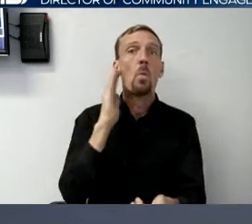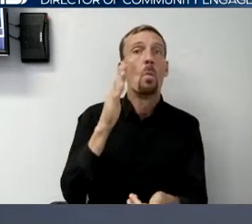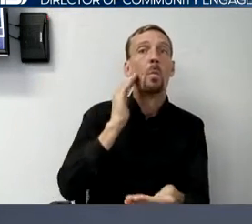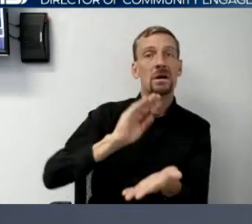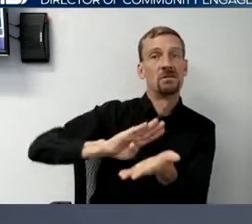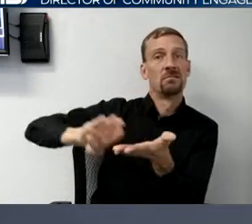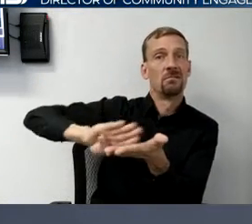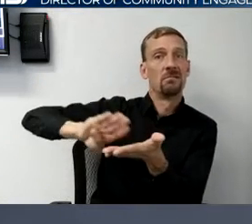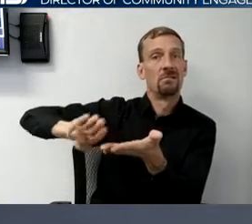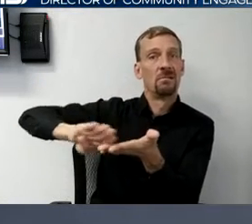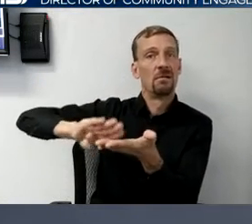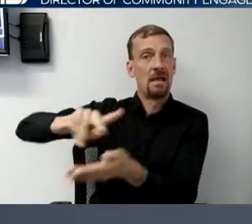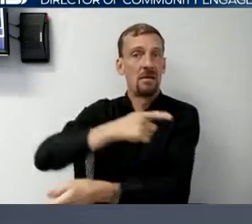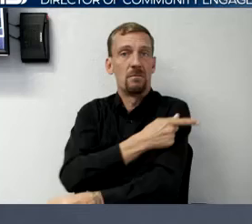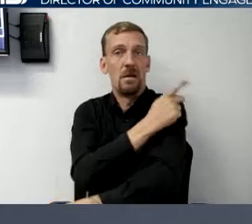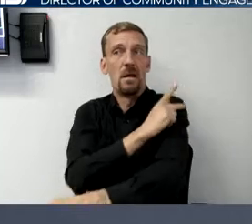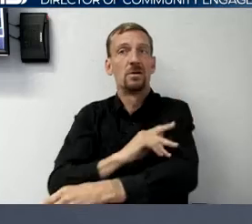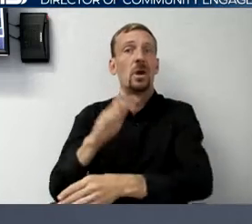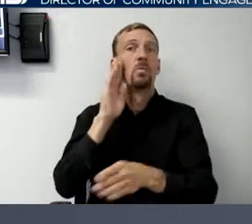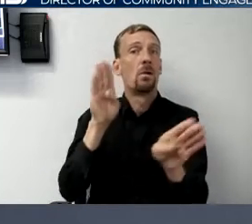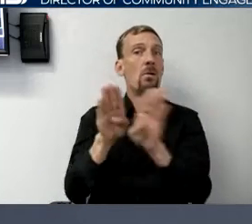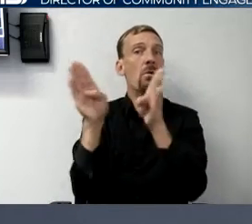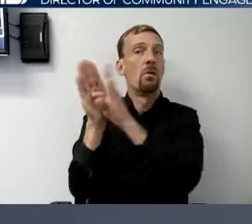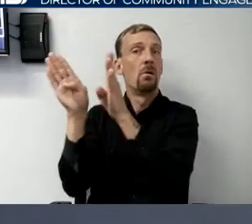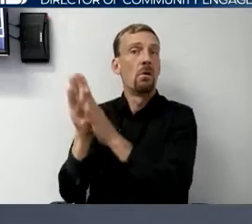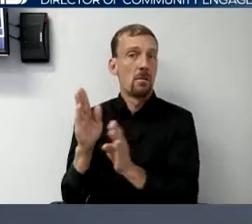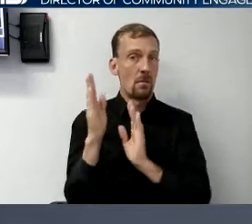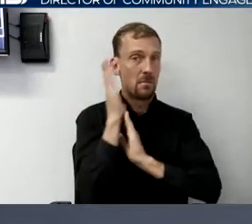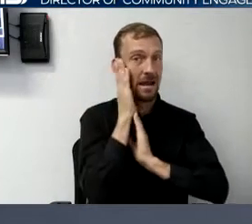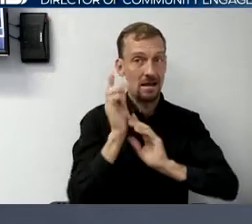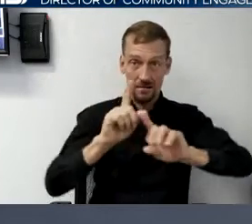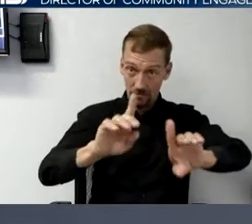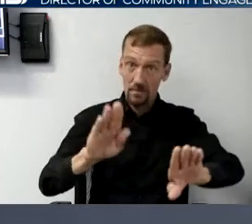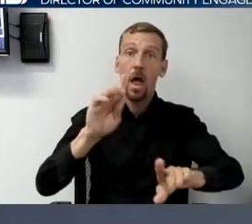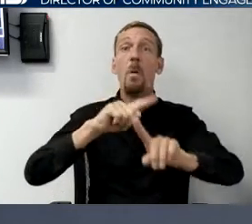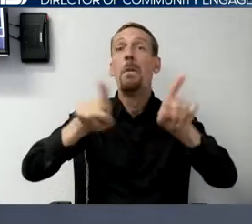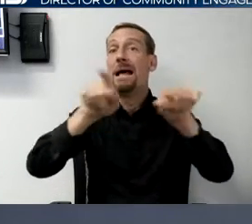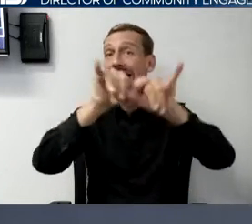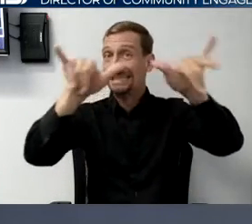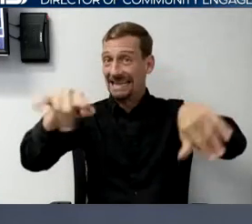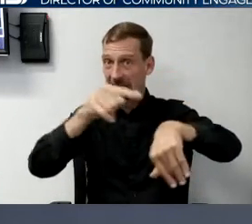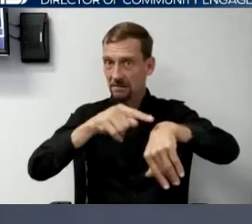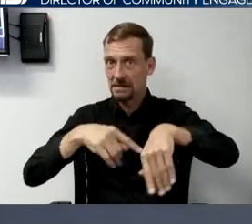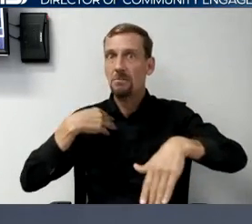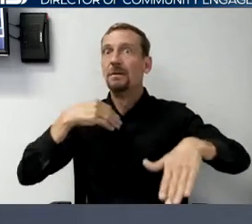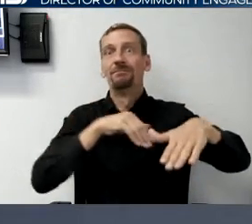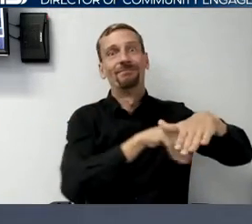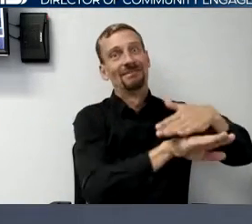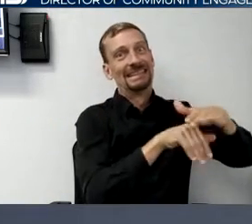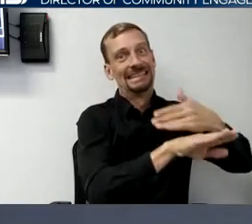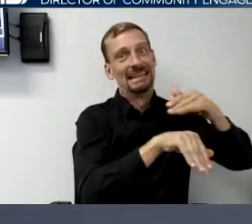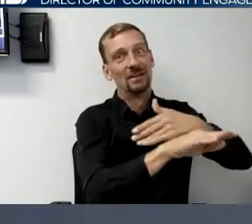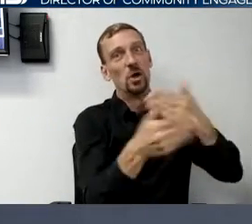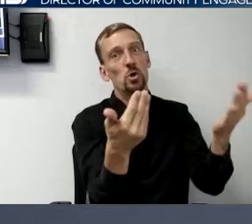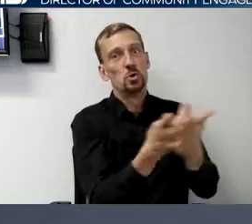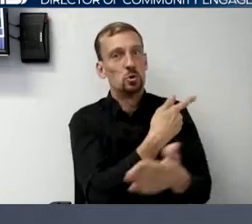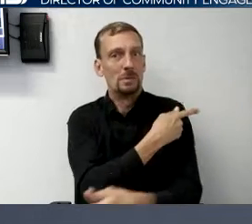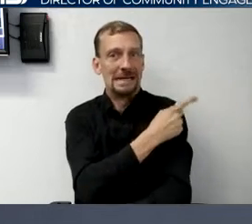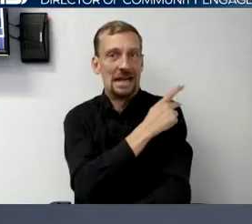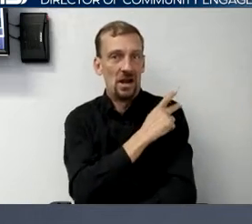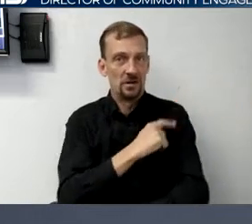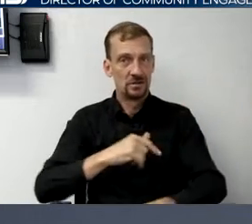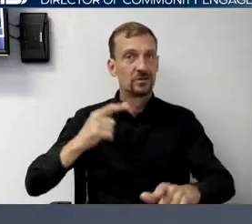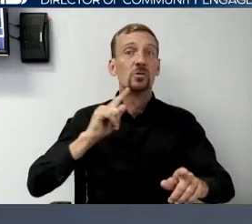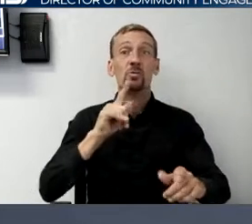discharging patients and opening beds up, but at the same time, we're also admitting patients. And so we are